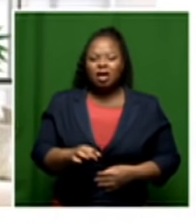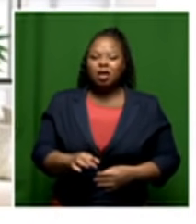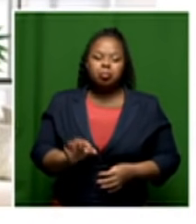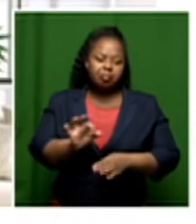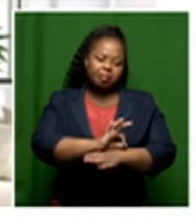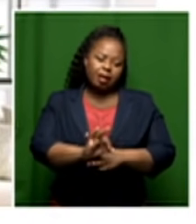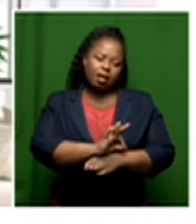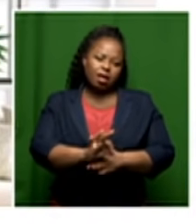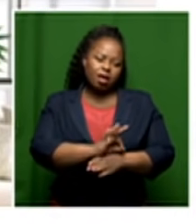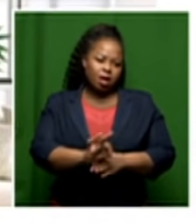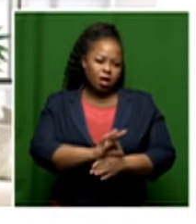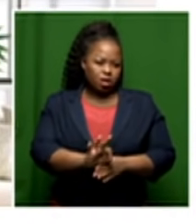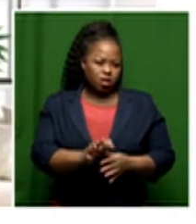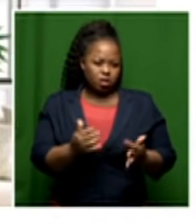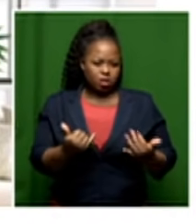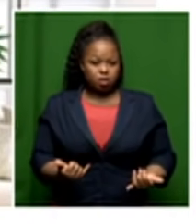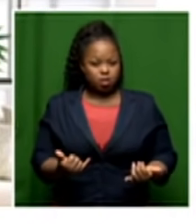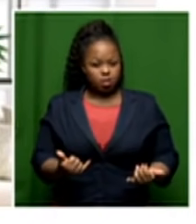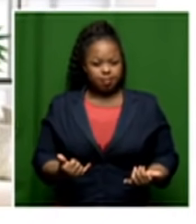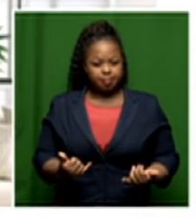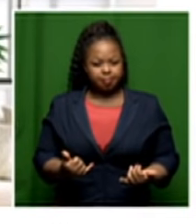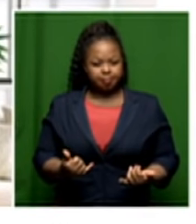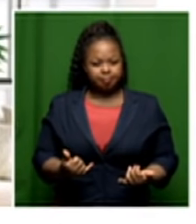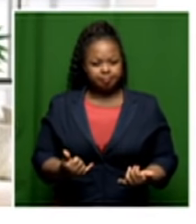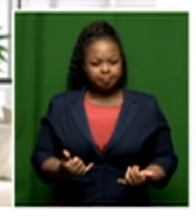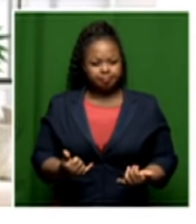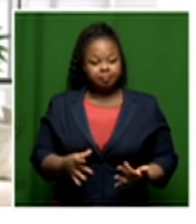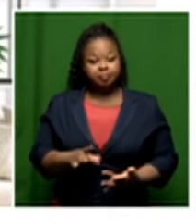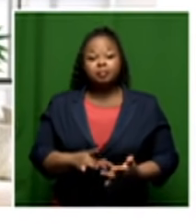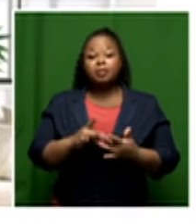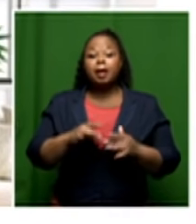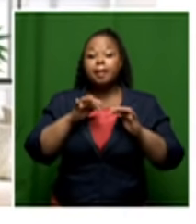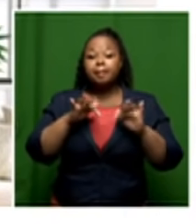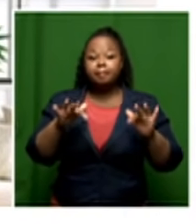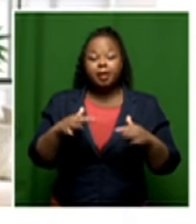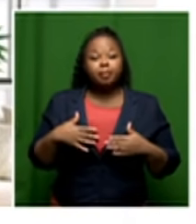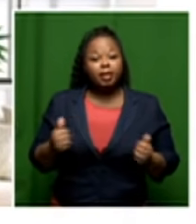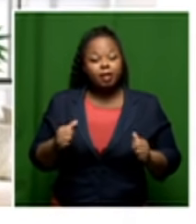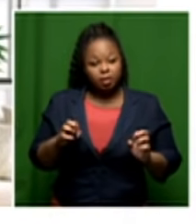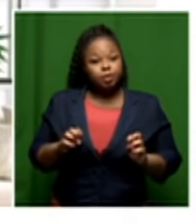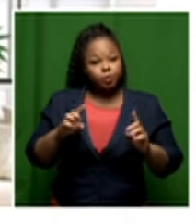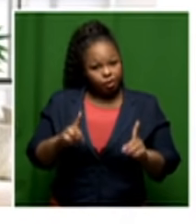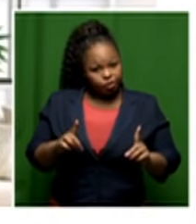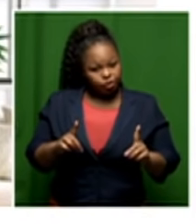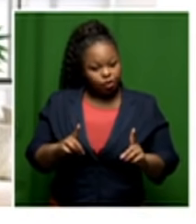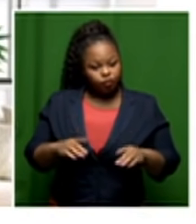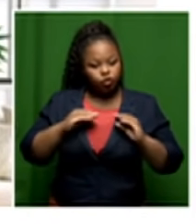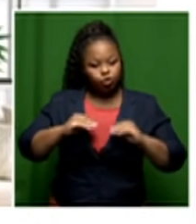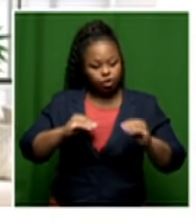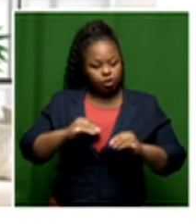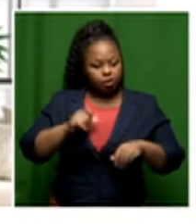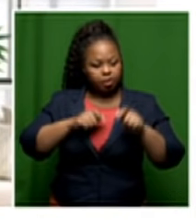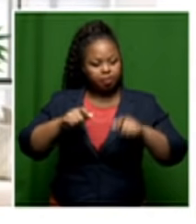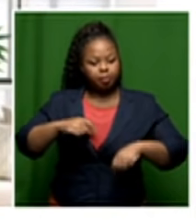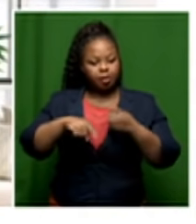planning and especially public health education relating to vaccination, I